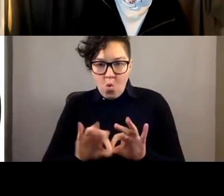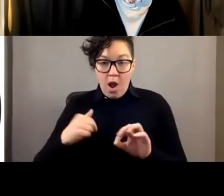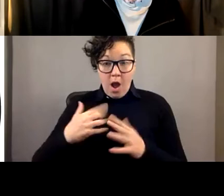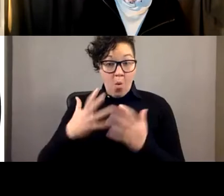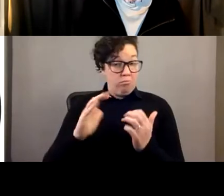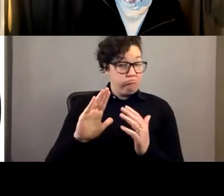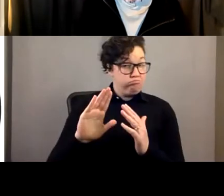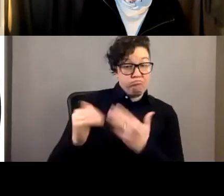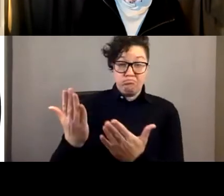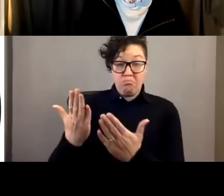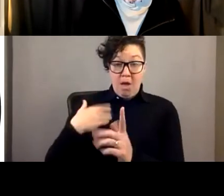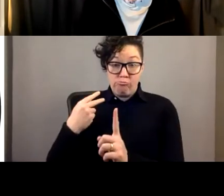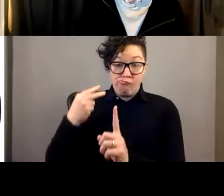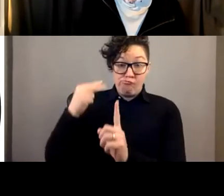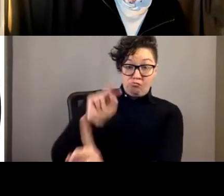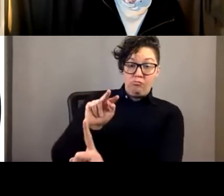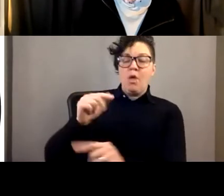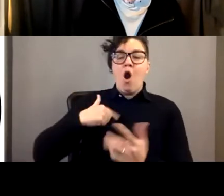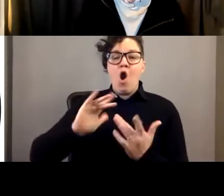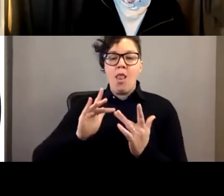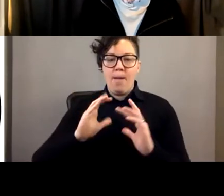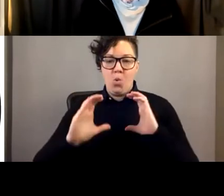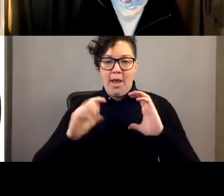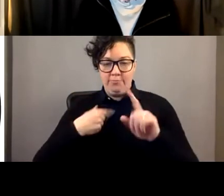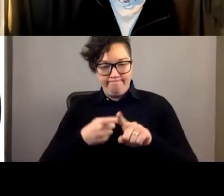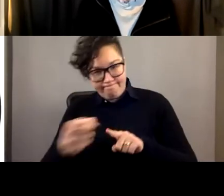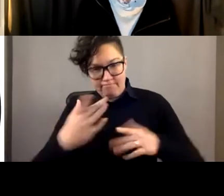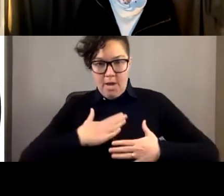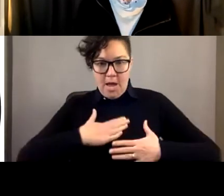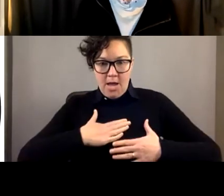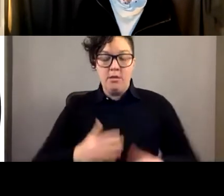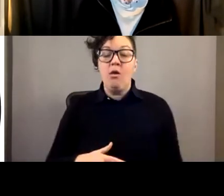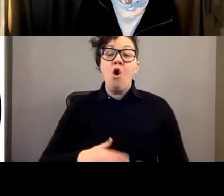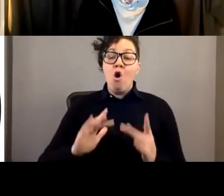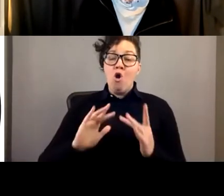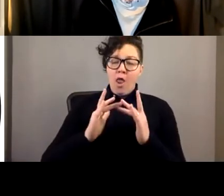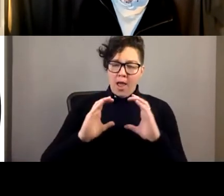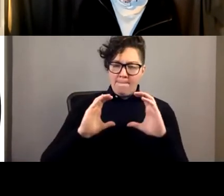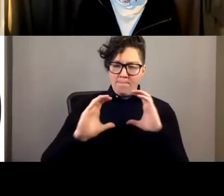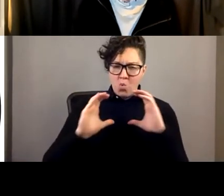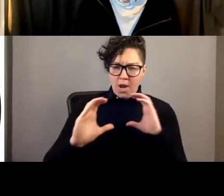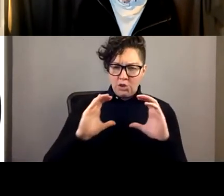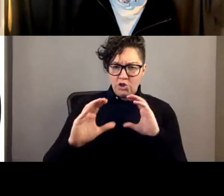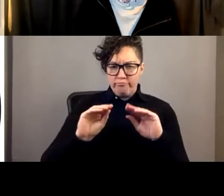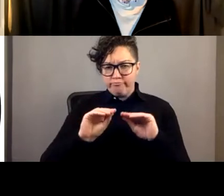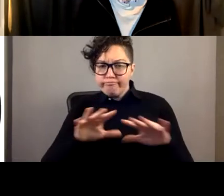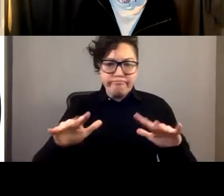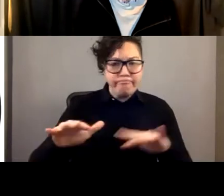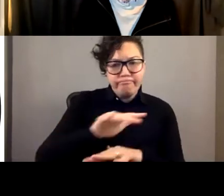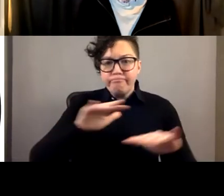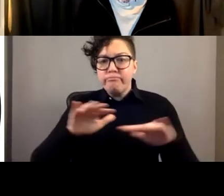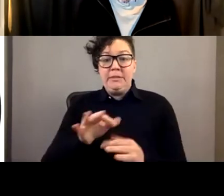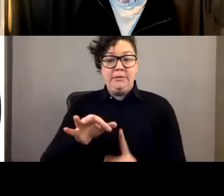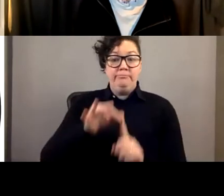it is my expertise on online communication, and particularly online communication by and about folks from